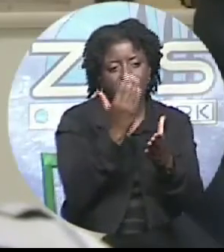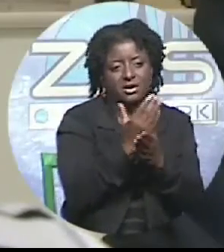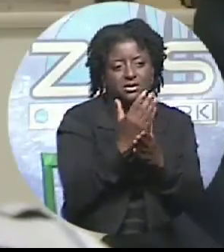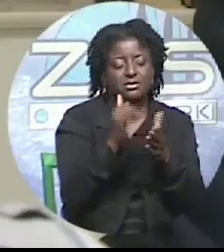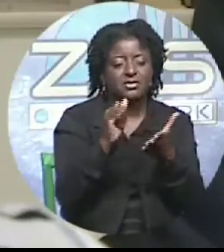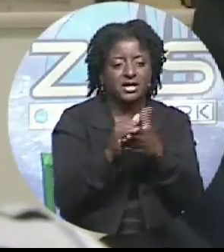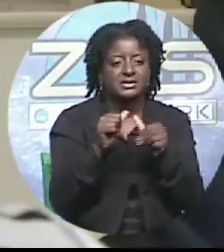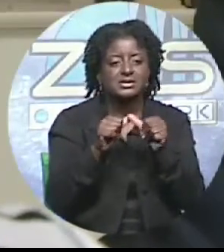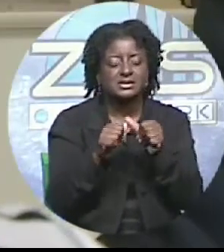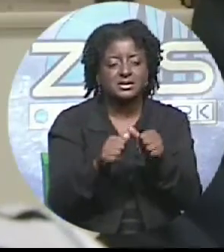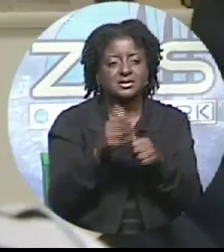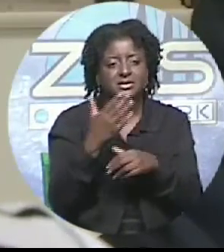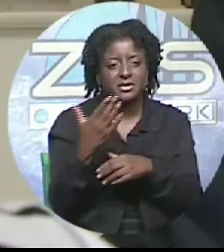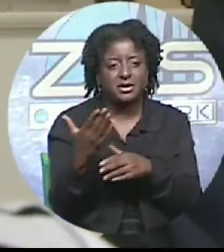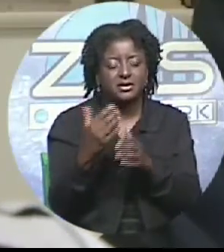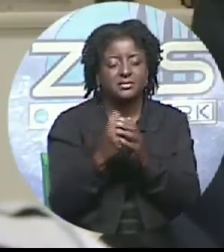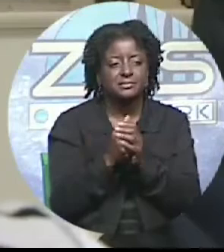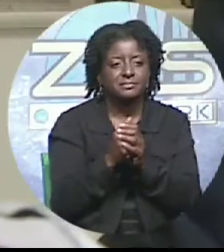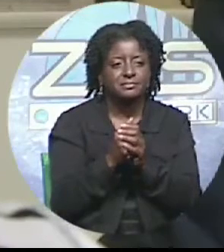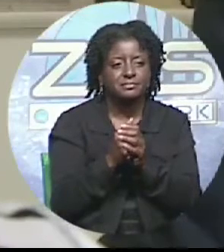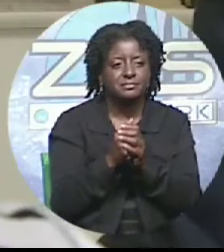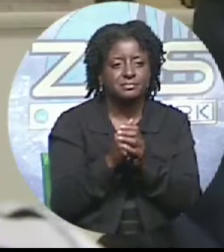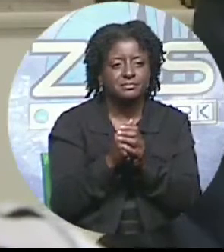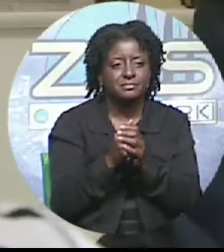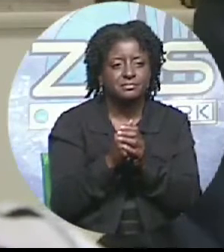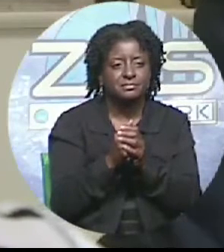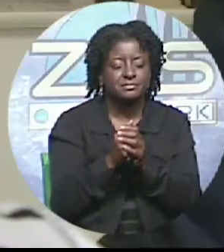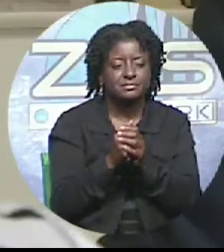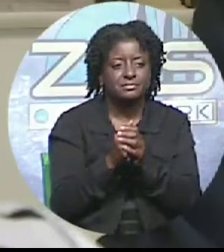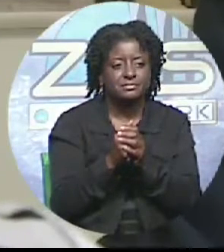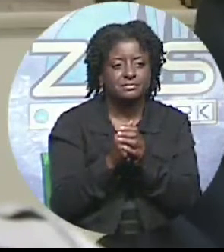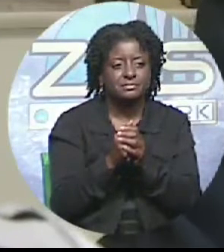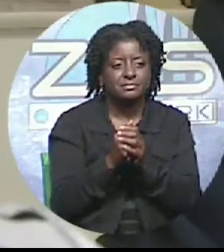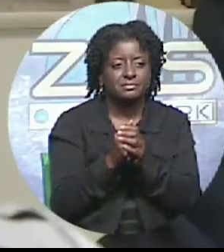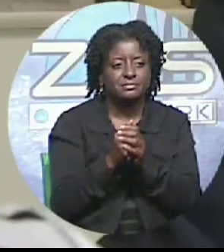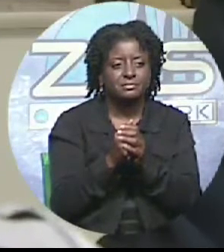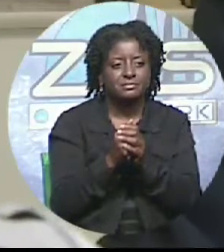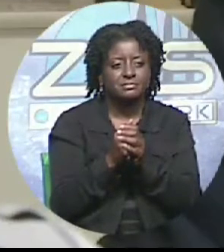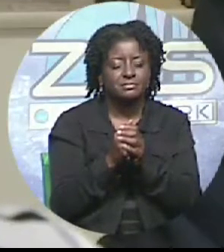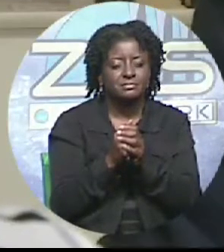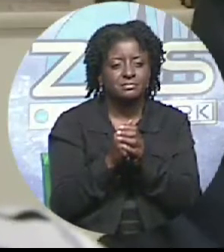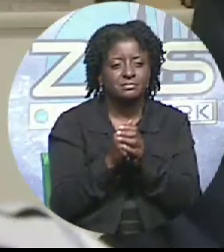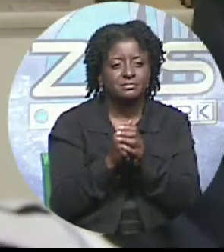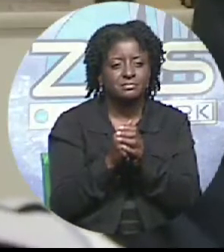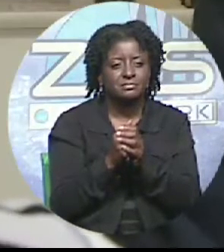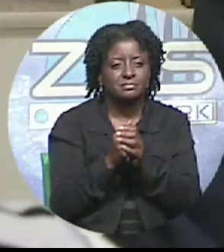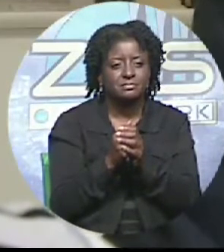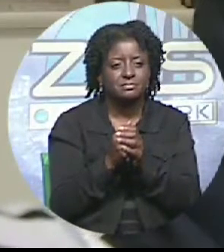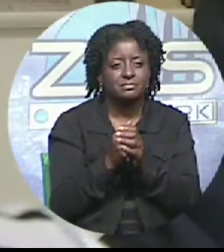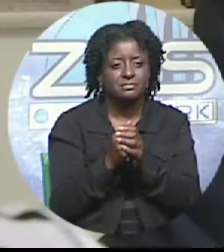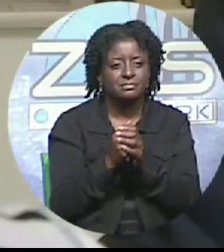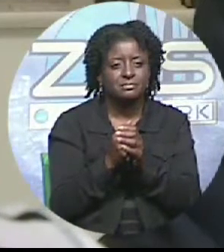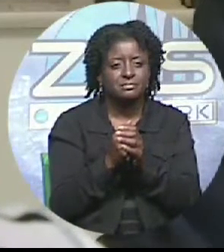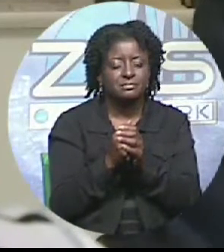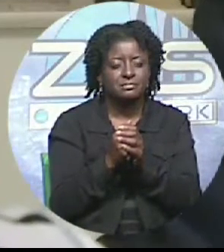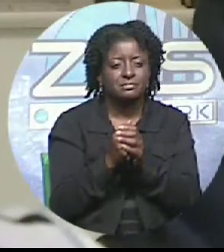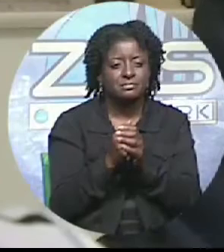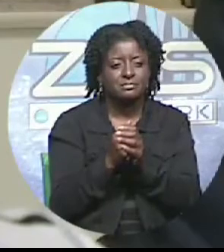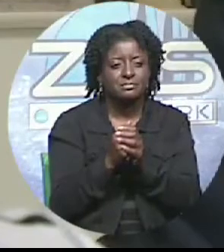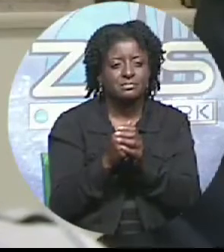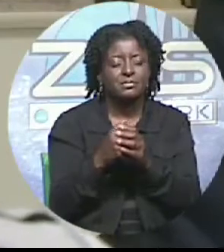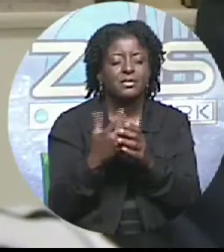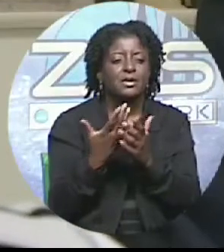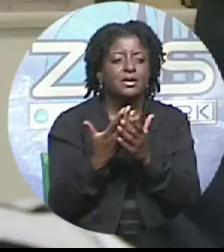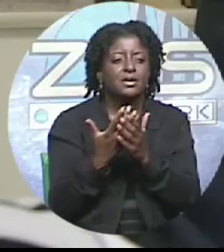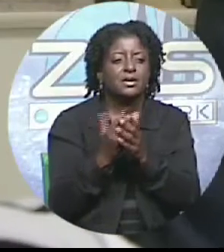as part of this process, he announced a group of measures last January to try to